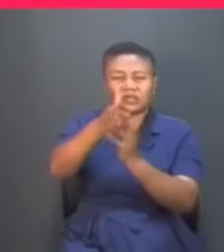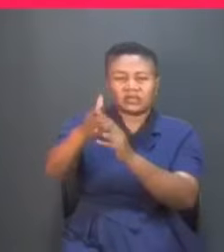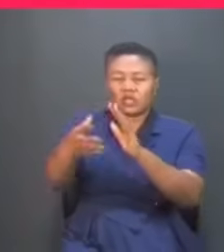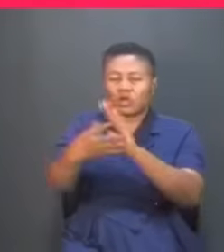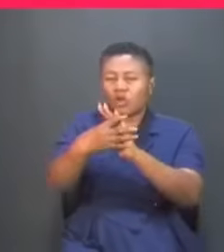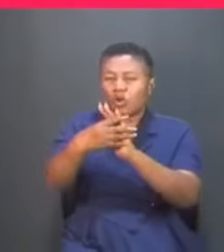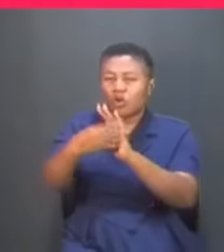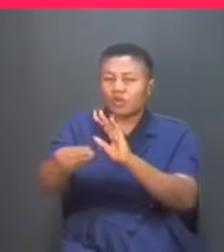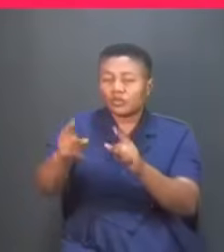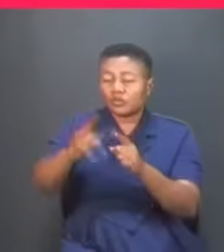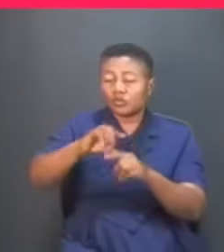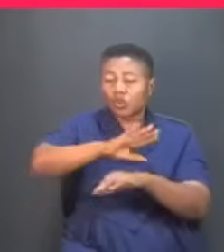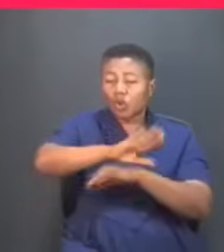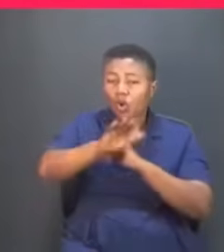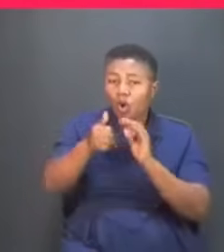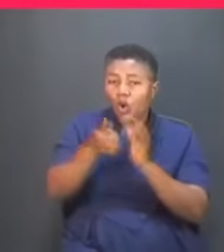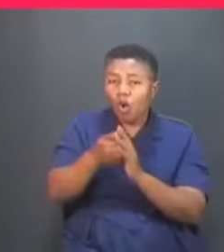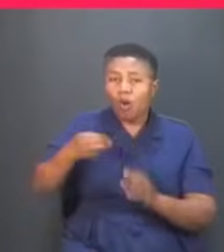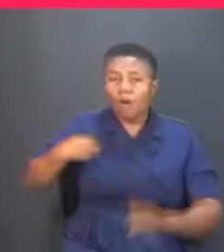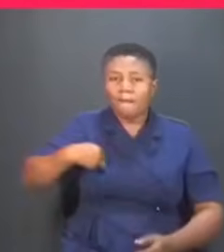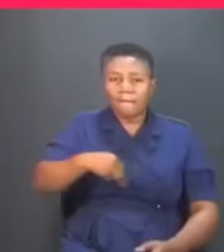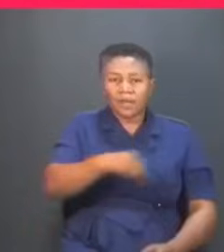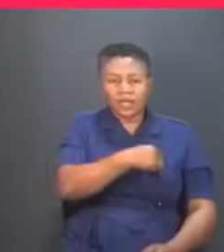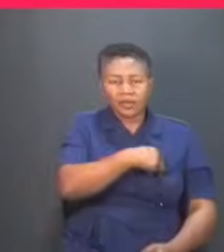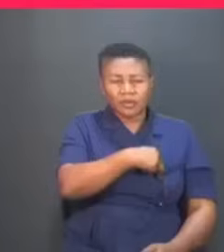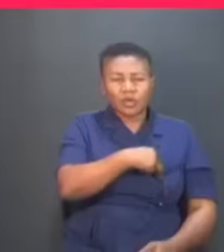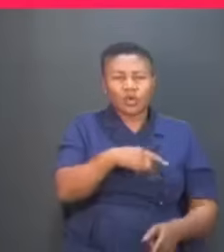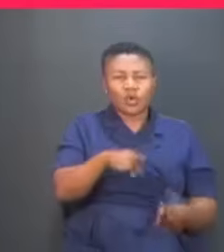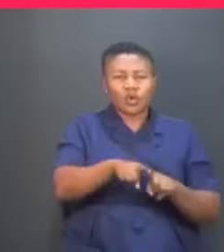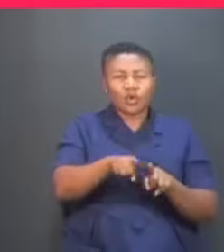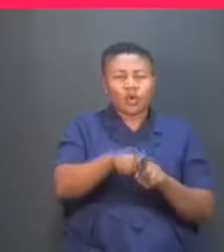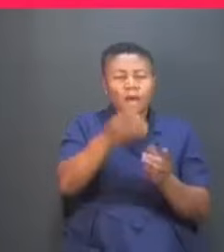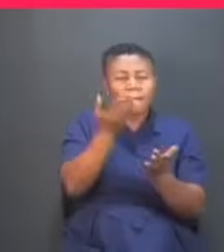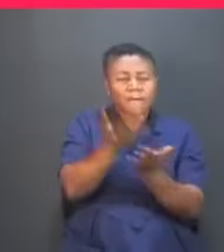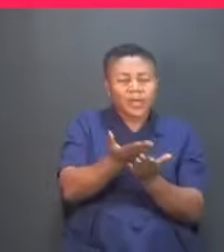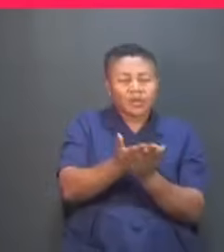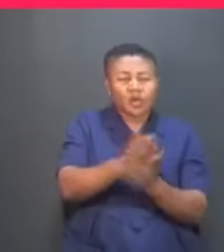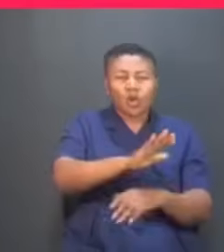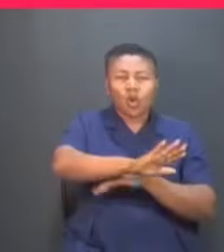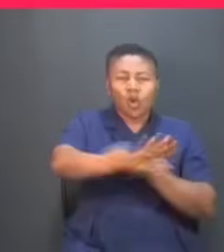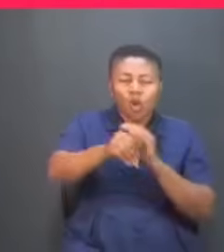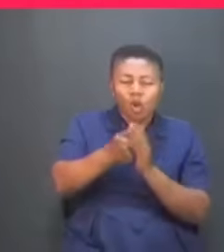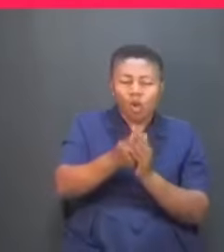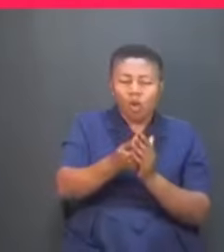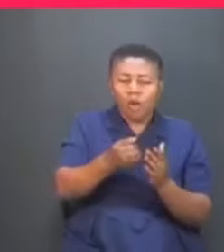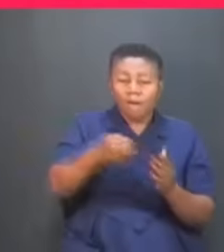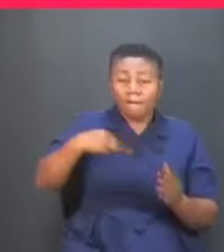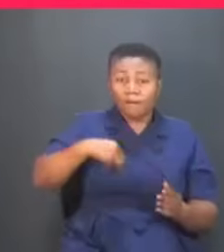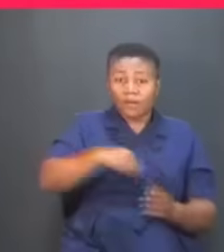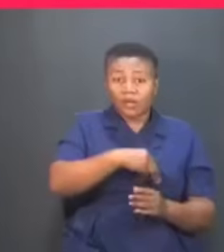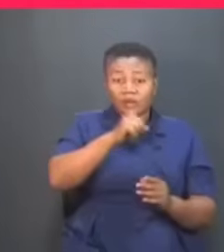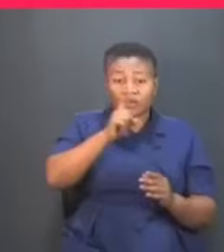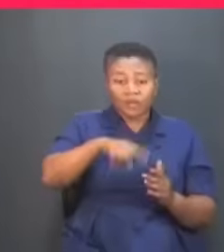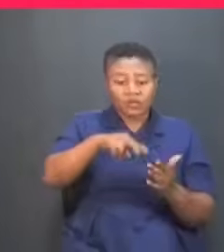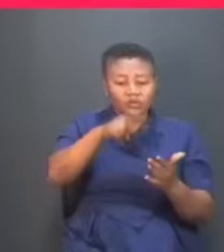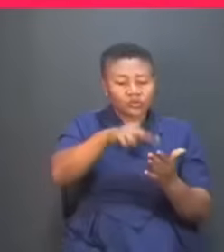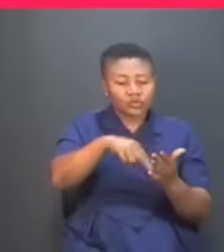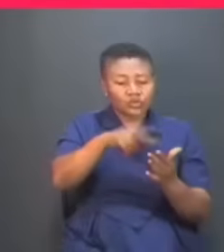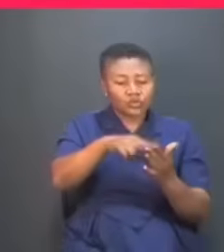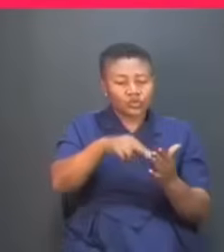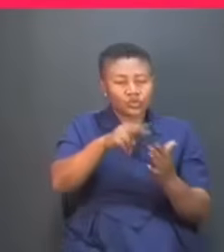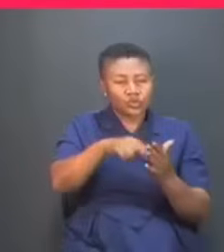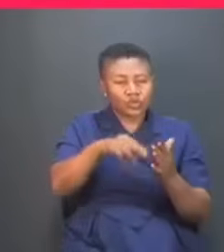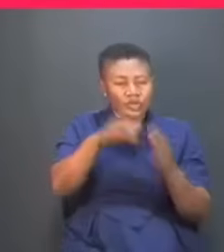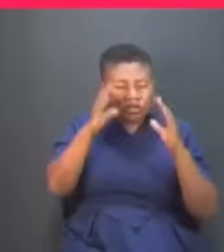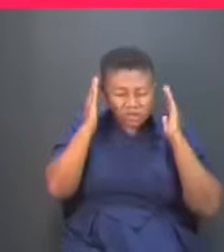to call on all members to take time to read the provisions. These are two critical bills for